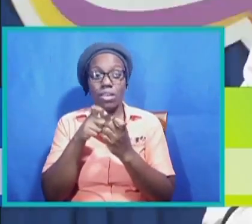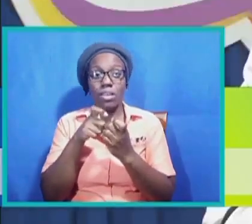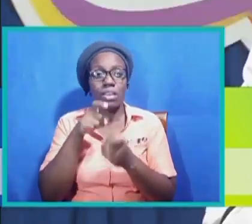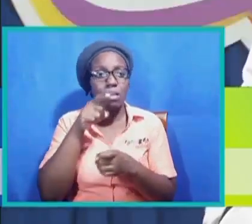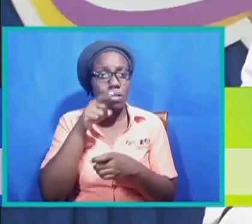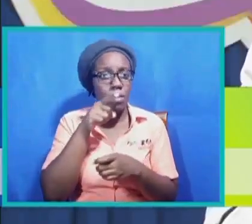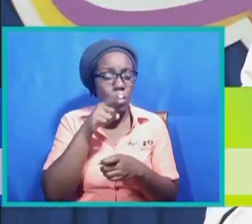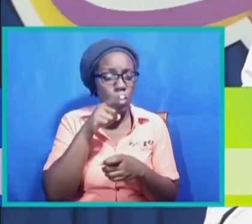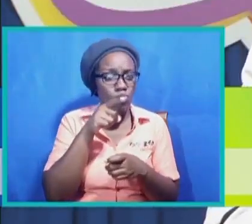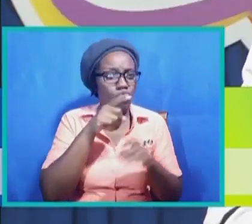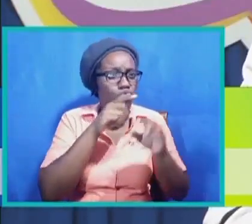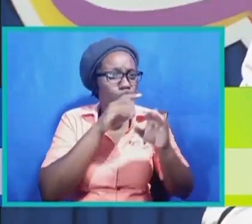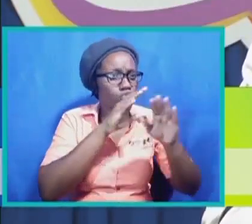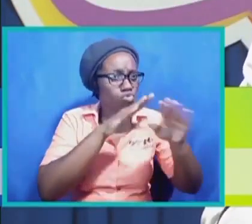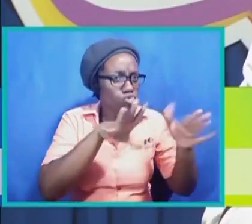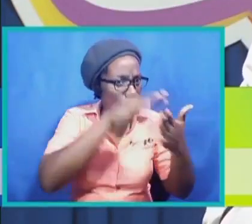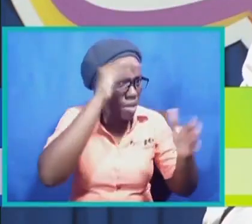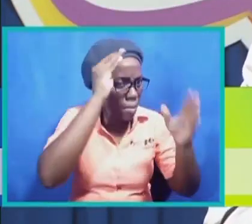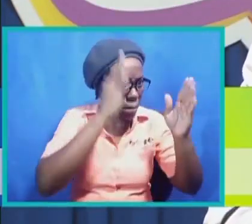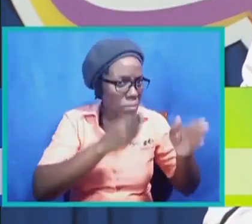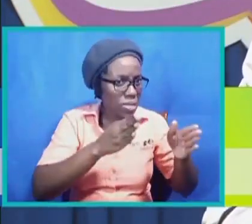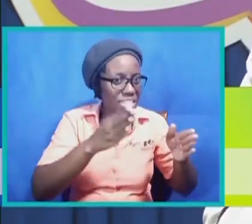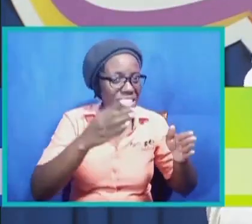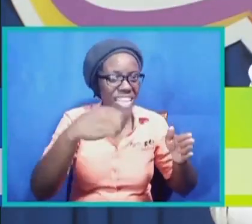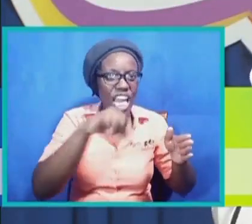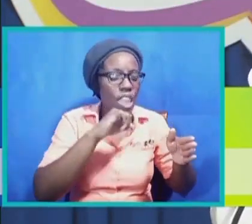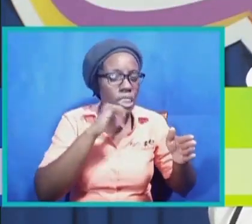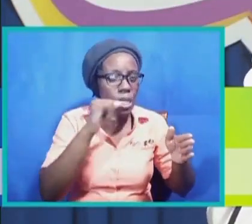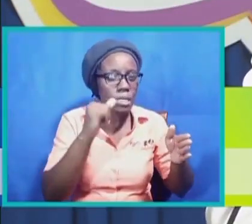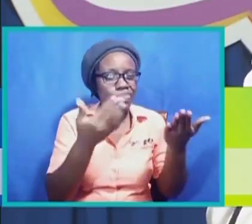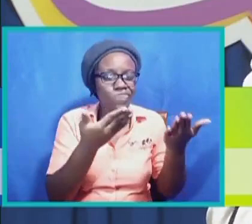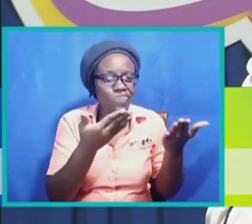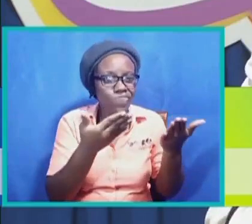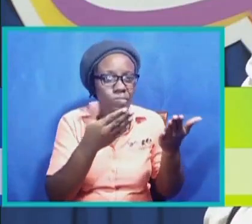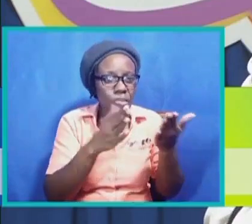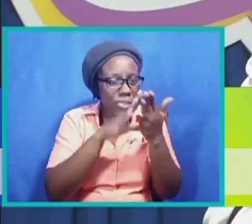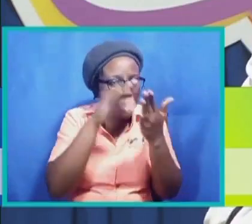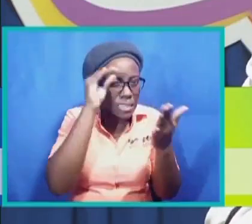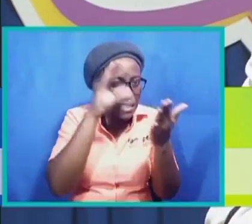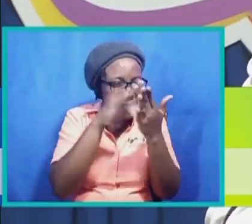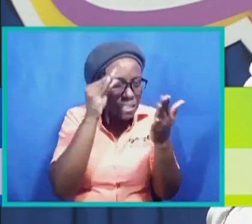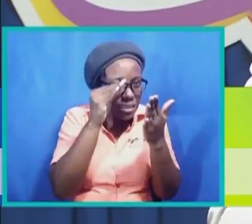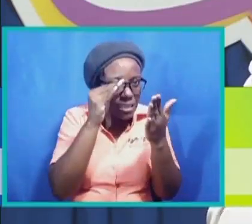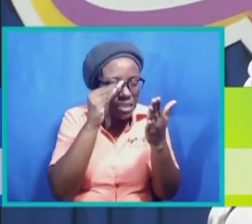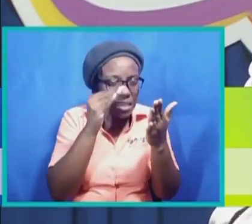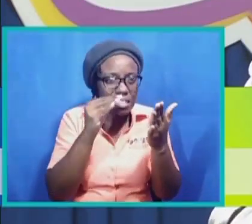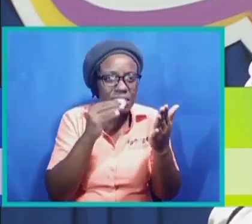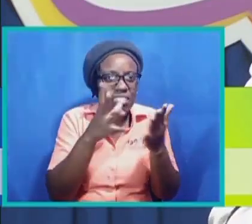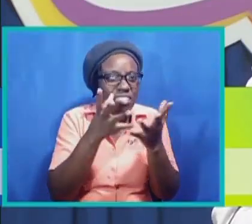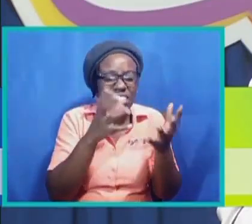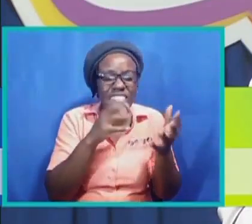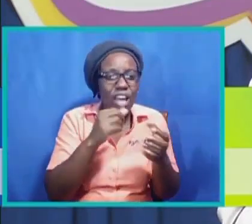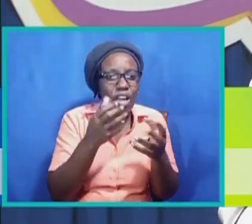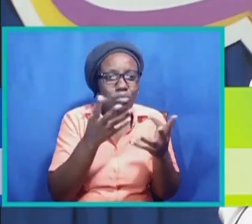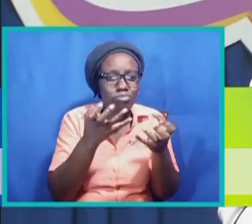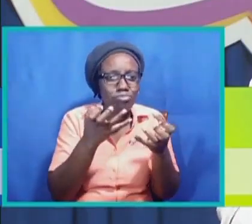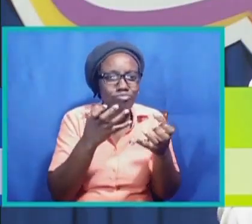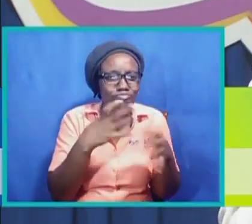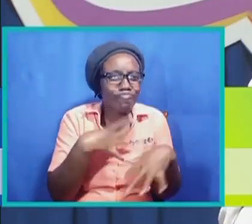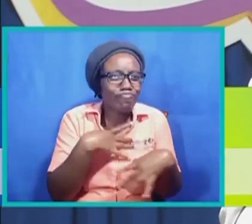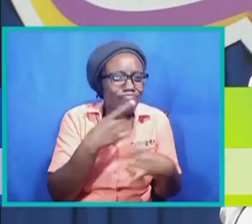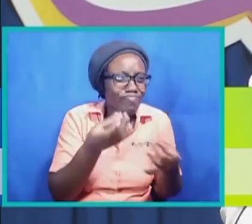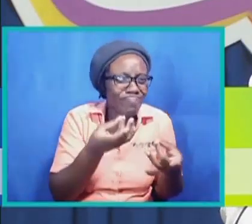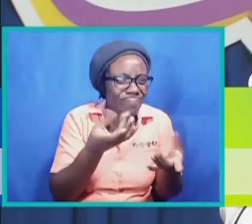academically inclined and the trades. And I'm going back on my word about international benchmarking, because I think it is